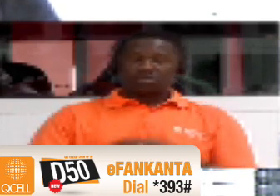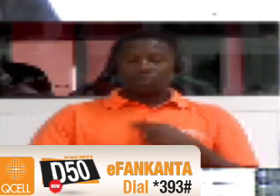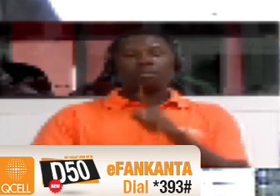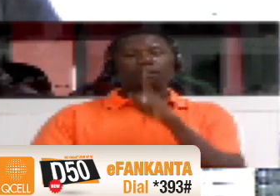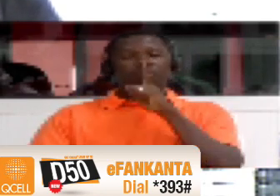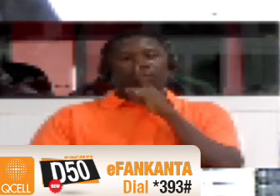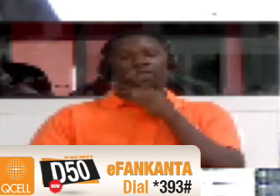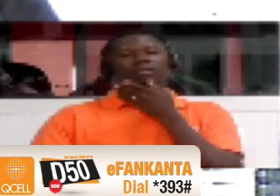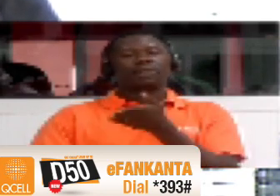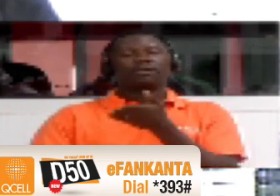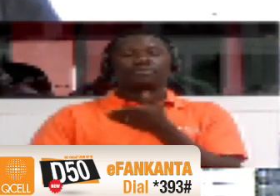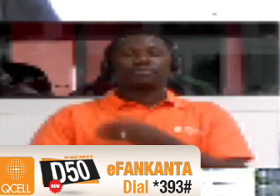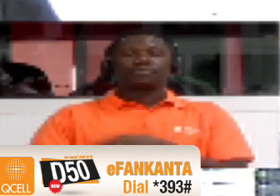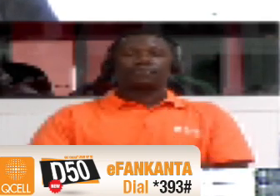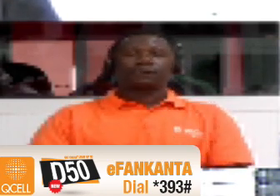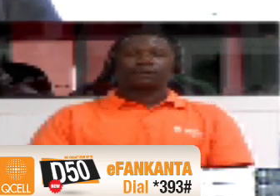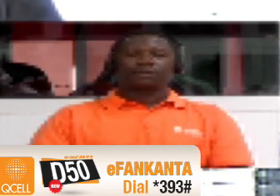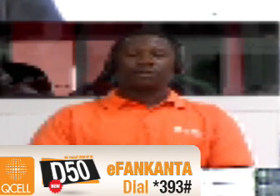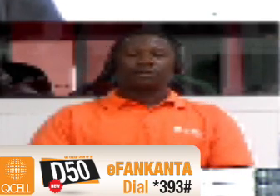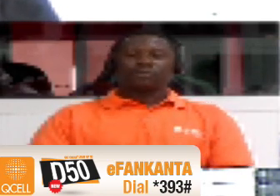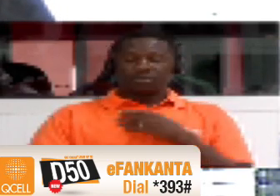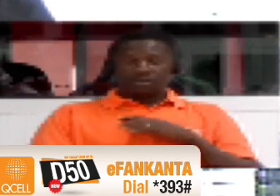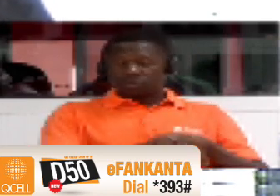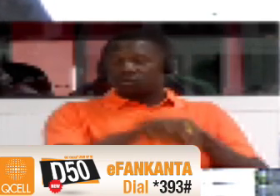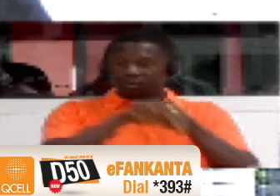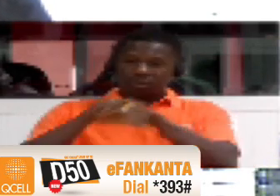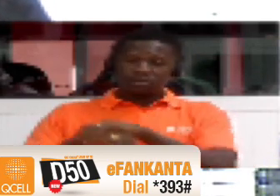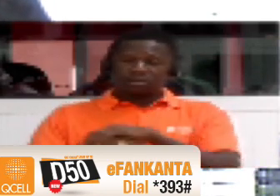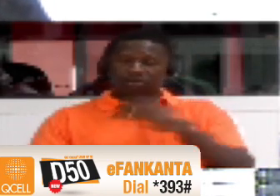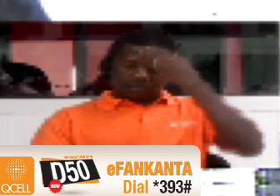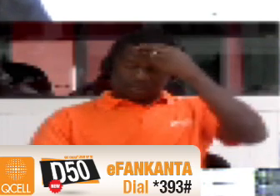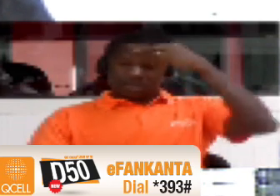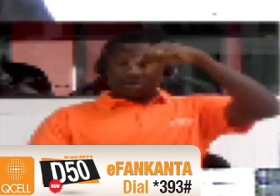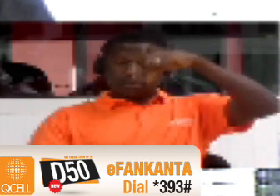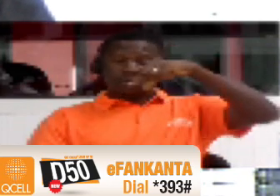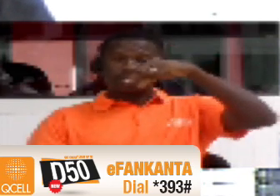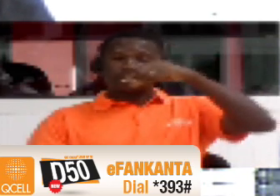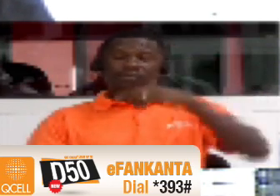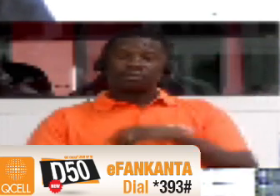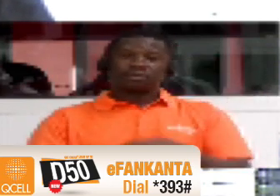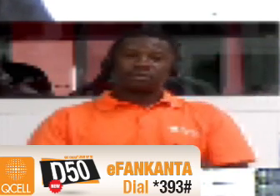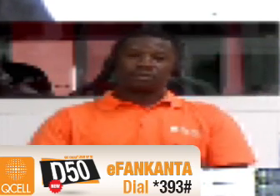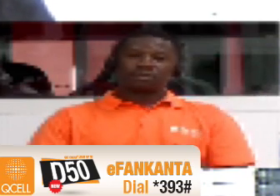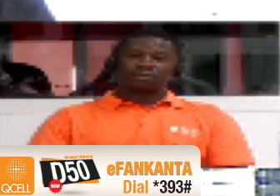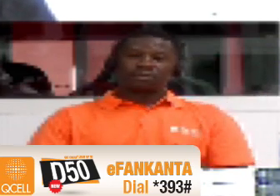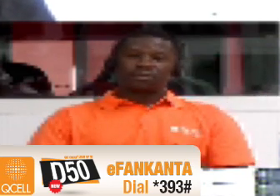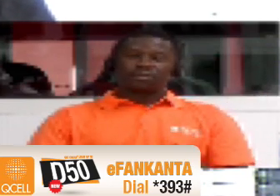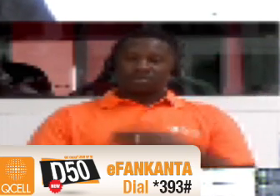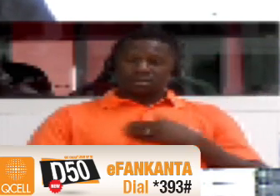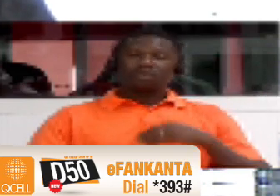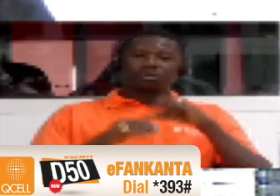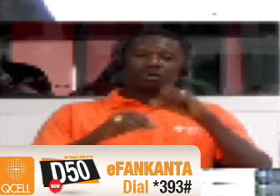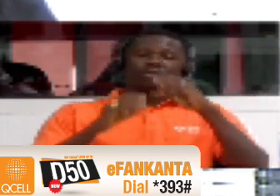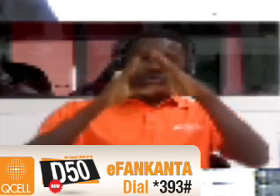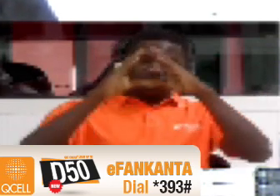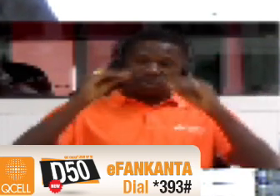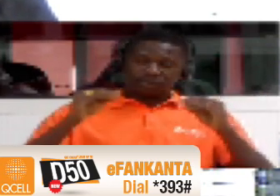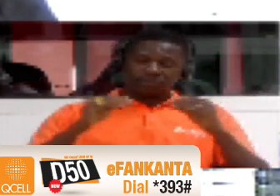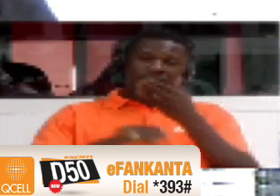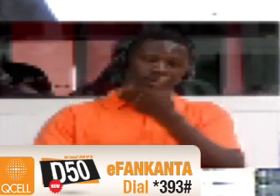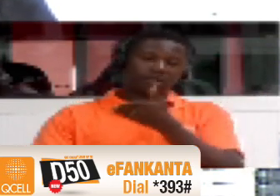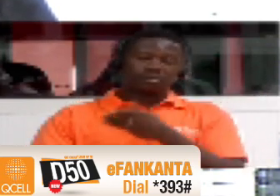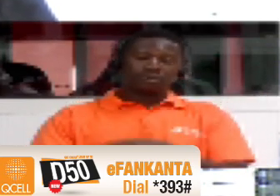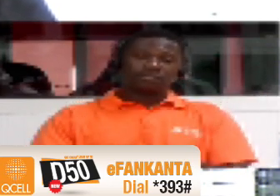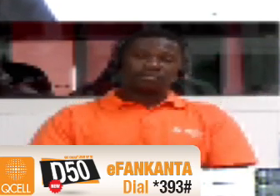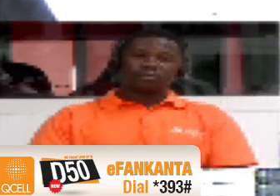quiet. Natambondi je samba headquarters. So they took me away from that place to the headquarters. Data personal. I went to the personal.